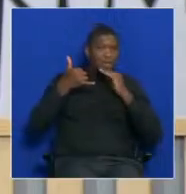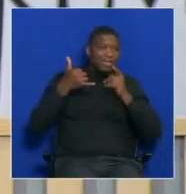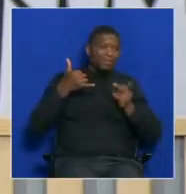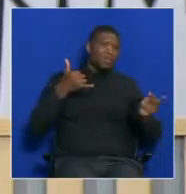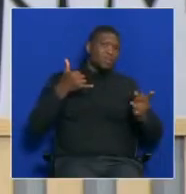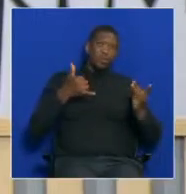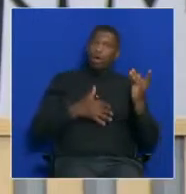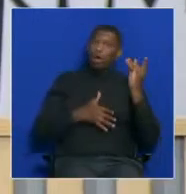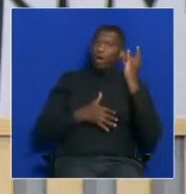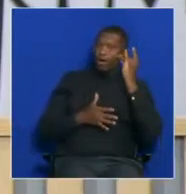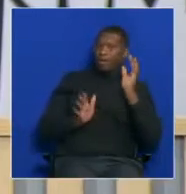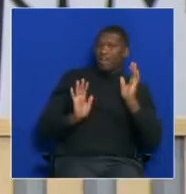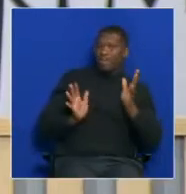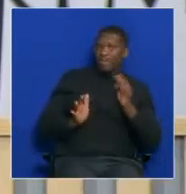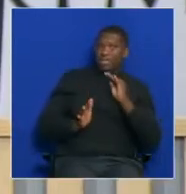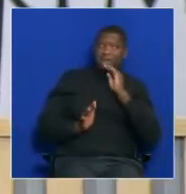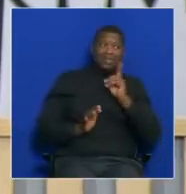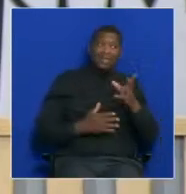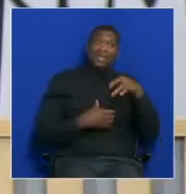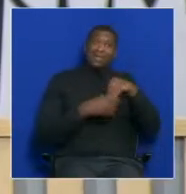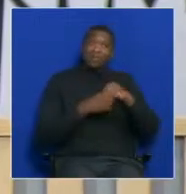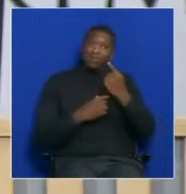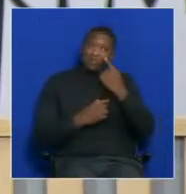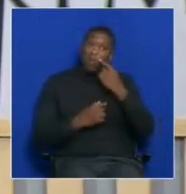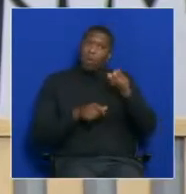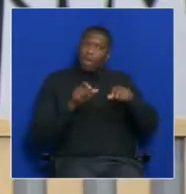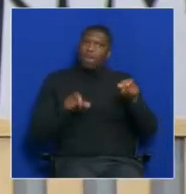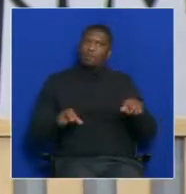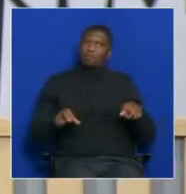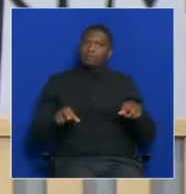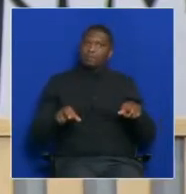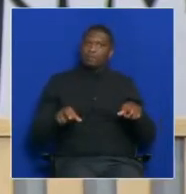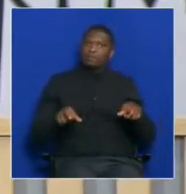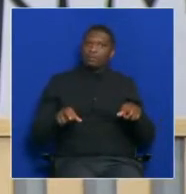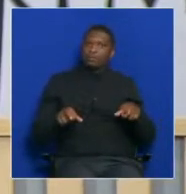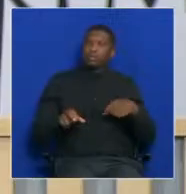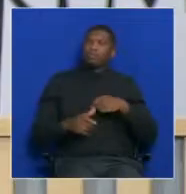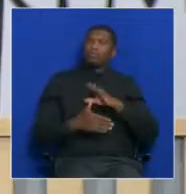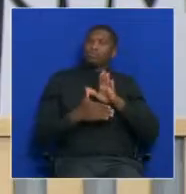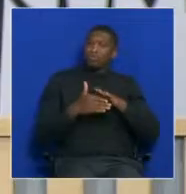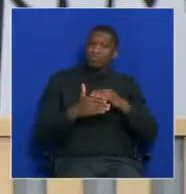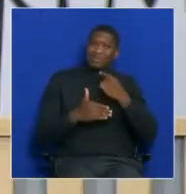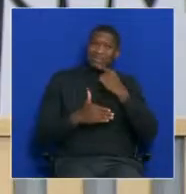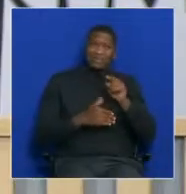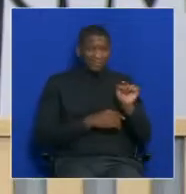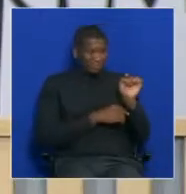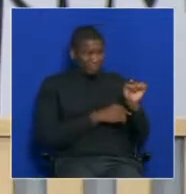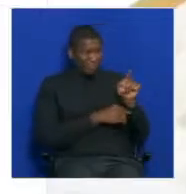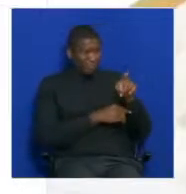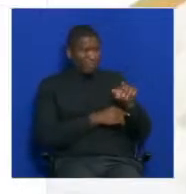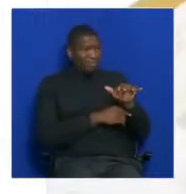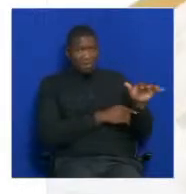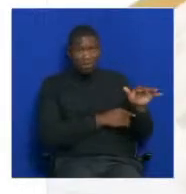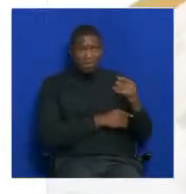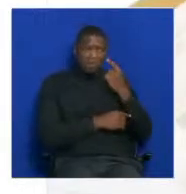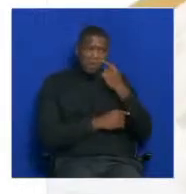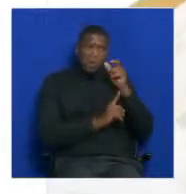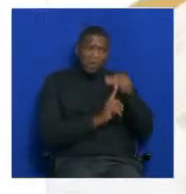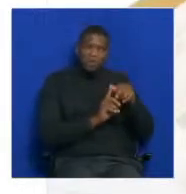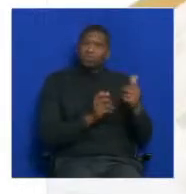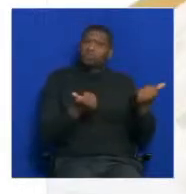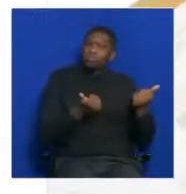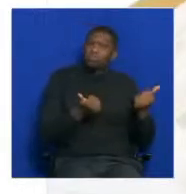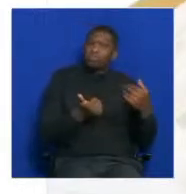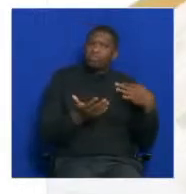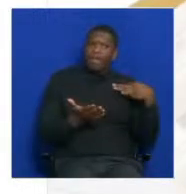this investigation. So that's why I'm saying that Chief Perumal, as a witness in that investigation, cannot apply for